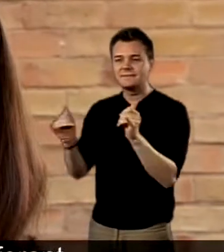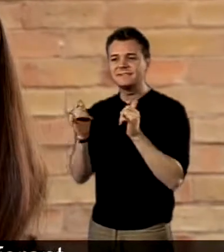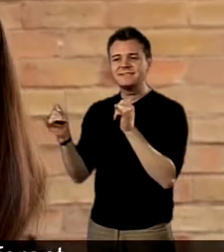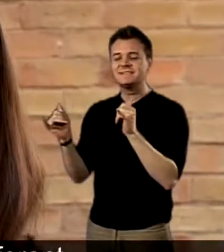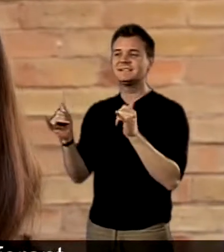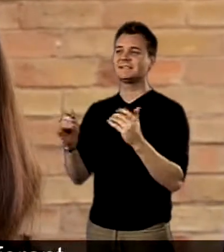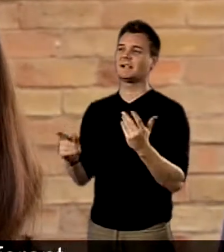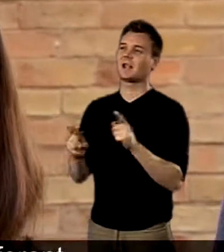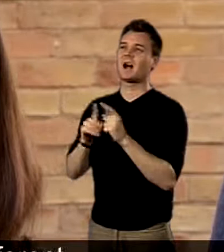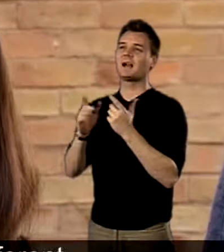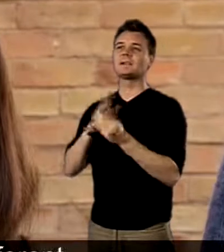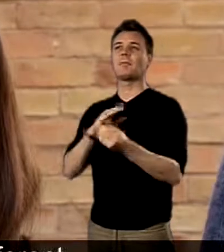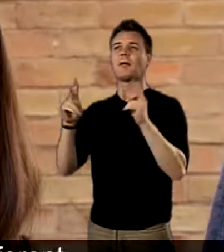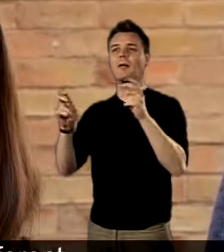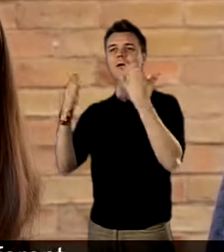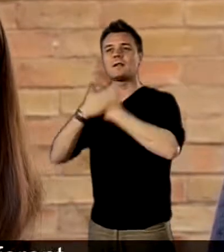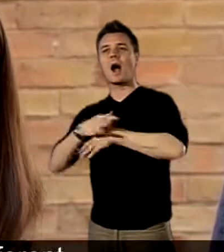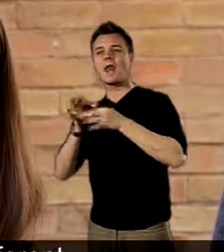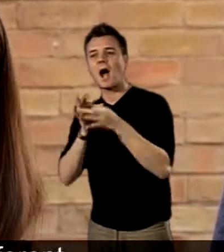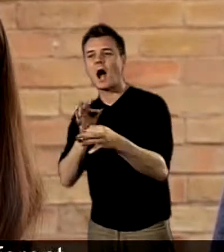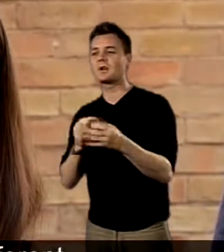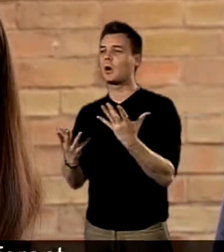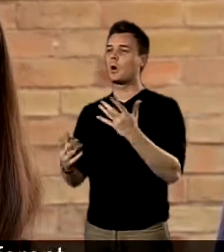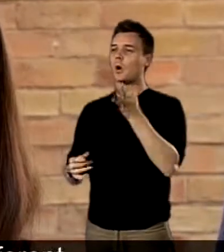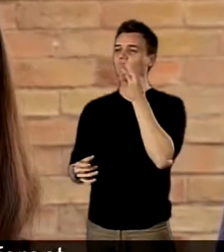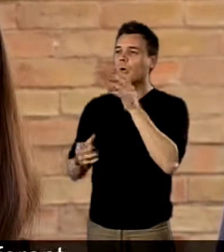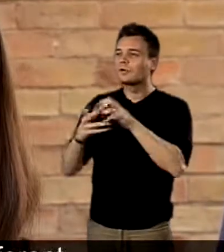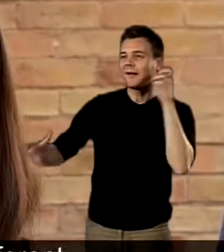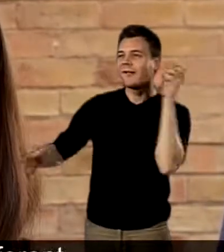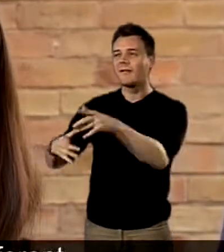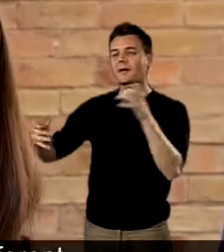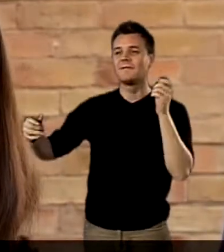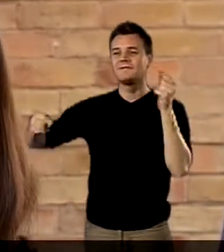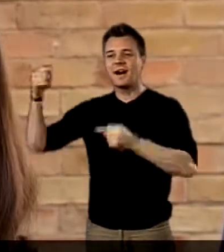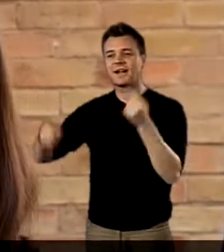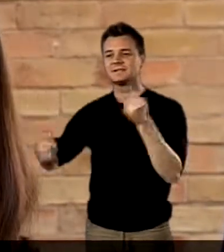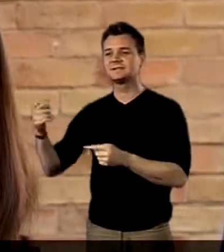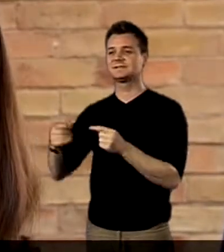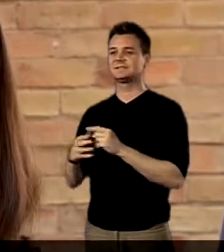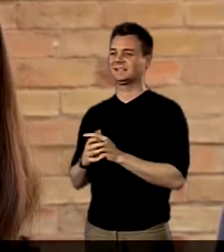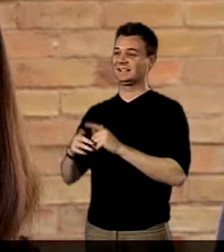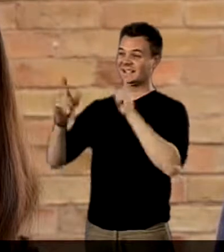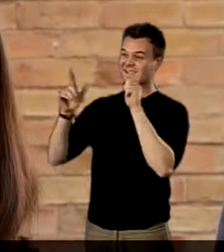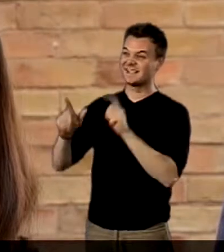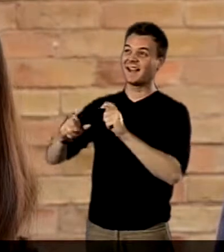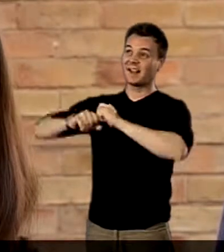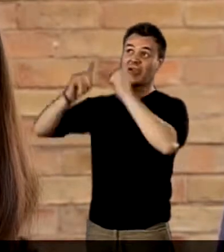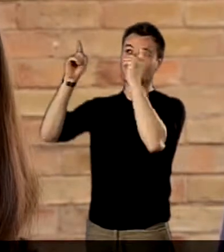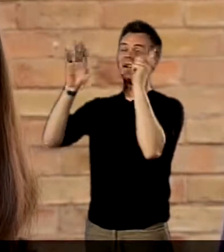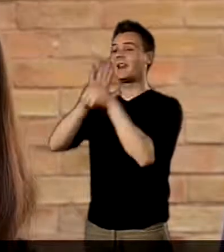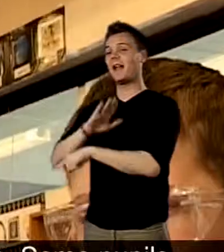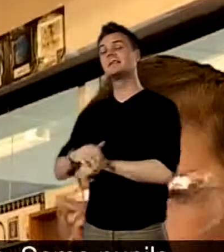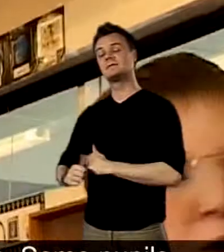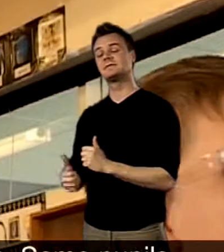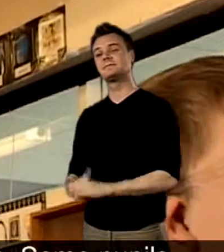and like nightline and water fights and staying up late, things like